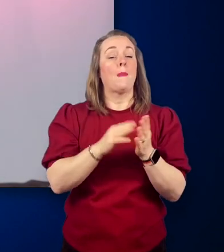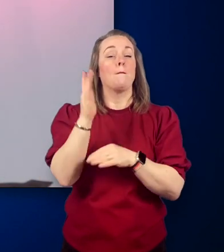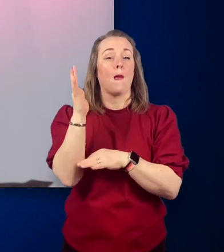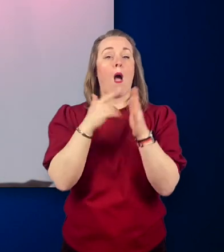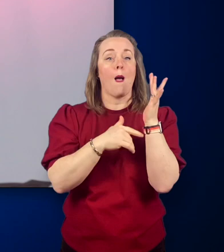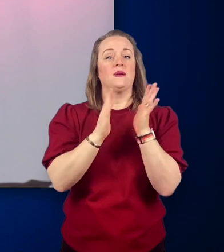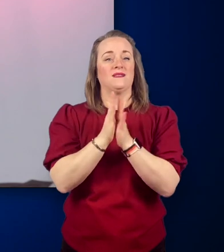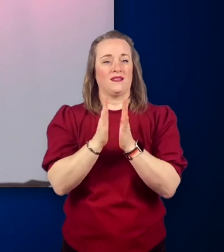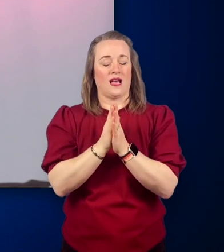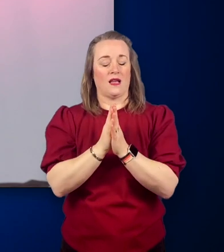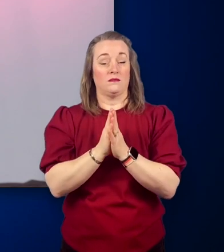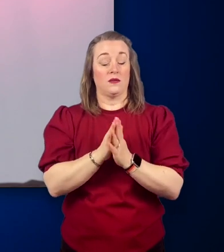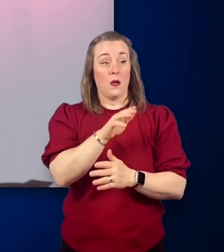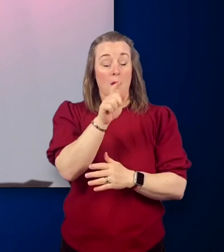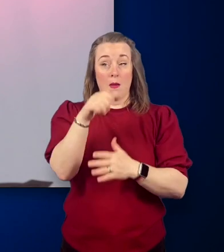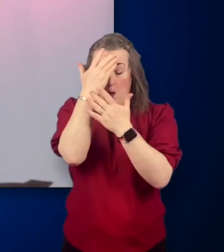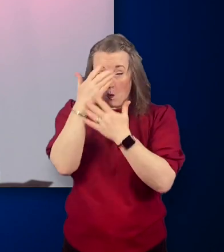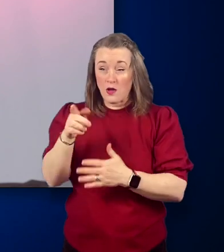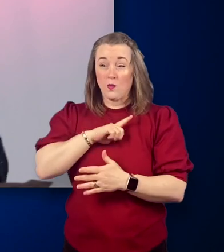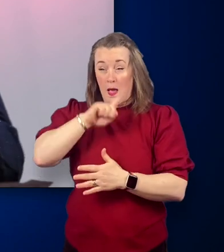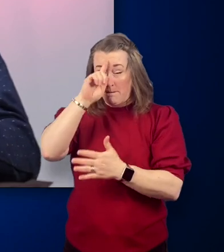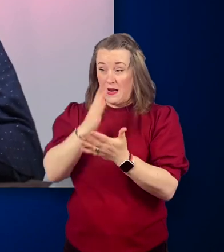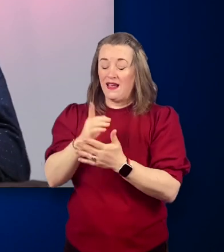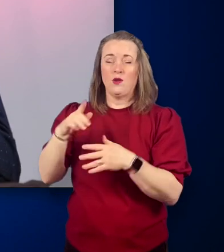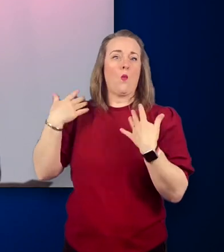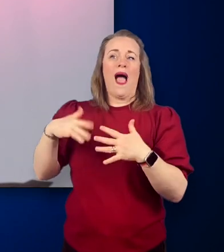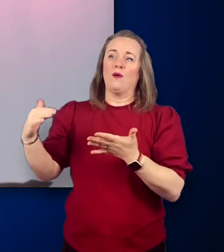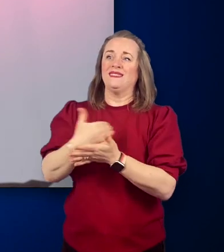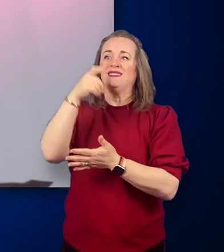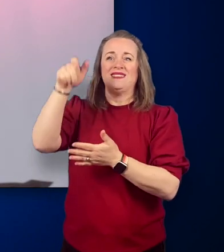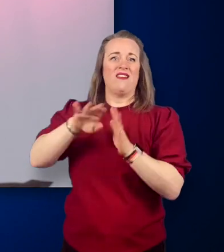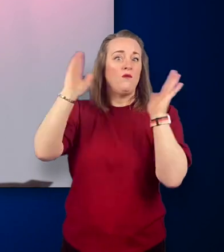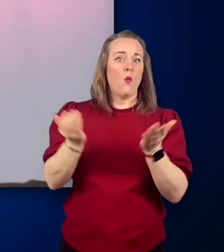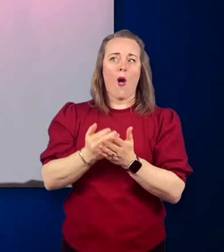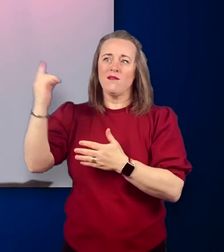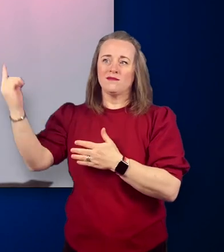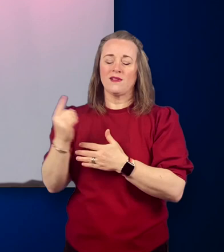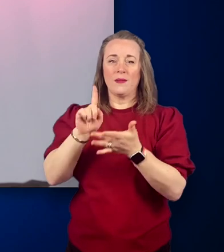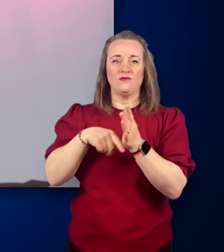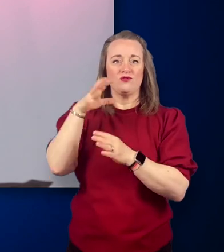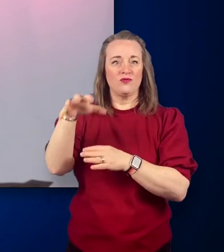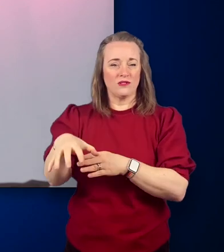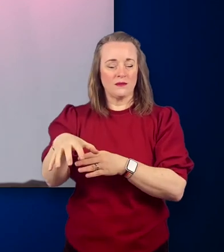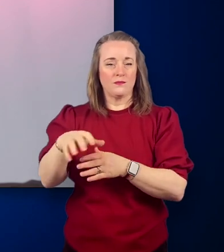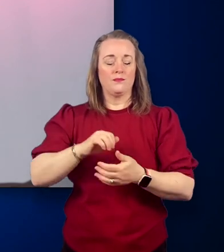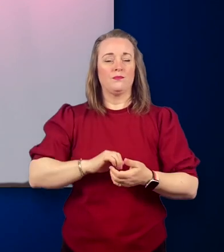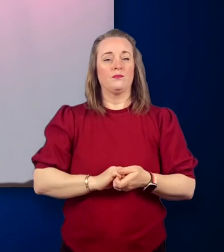was coming in on that occasion. So as we step into this Holy Week, let's